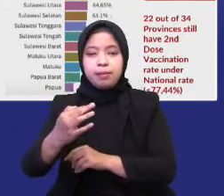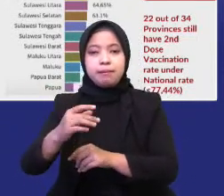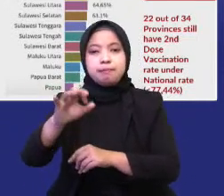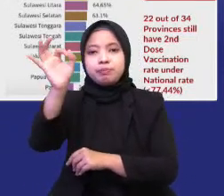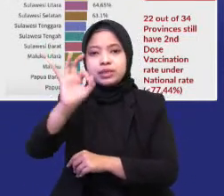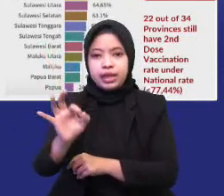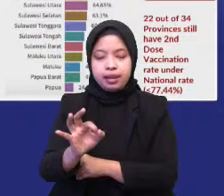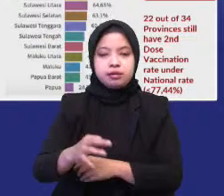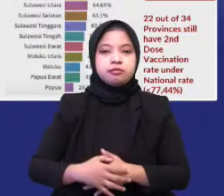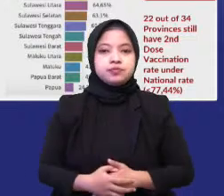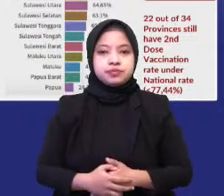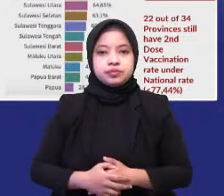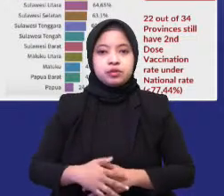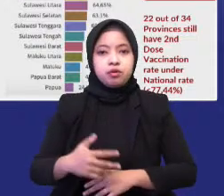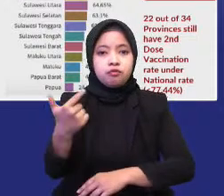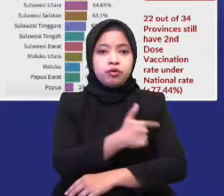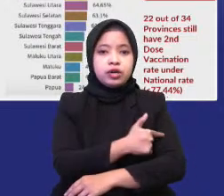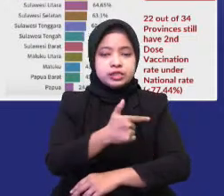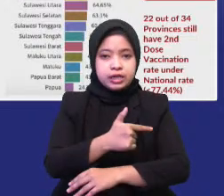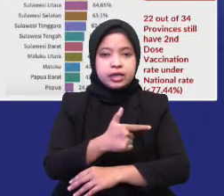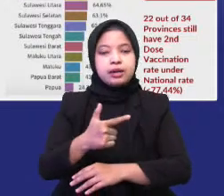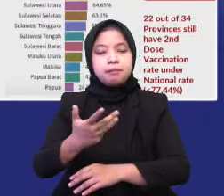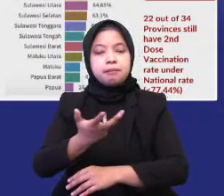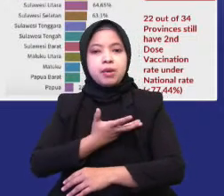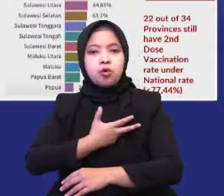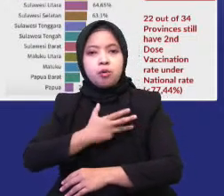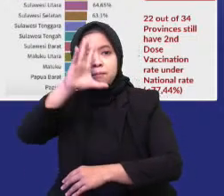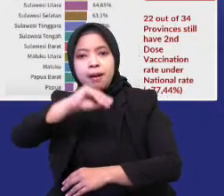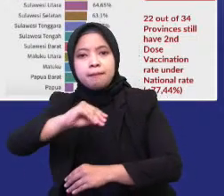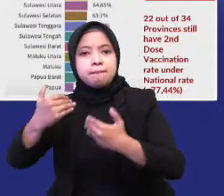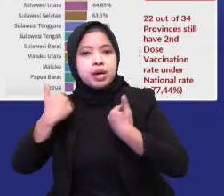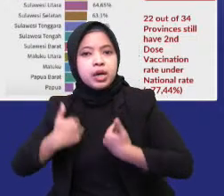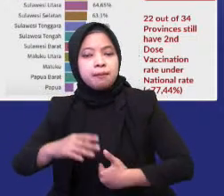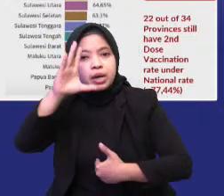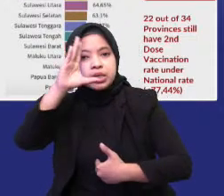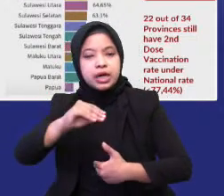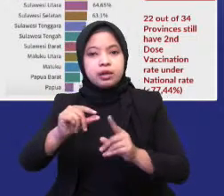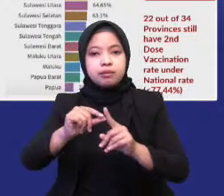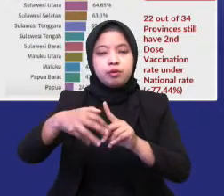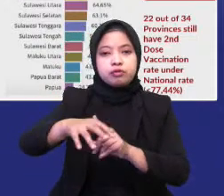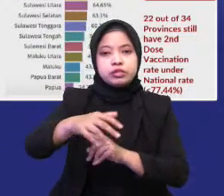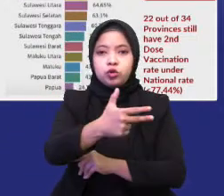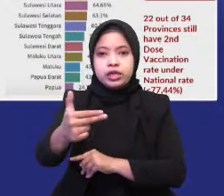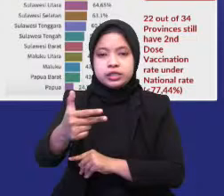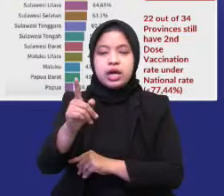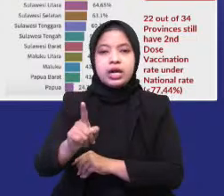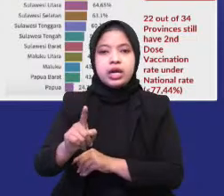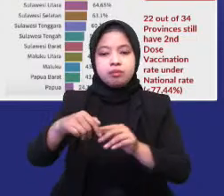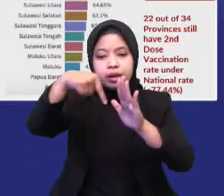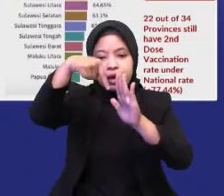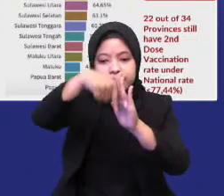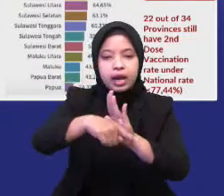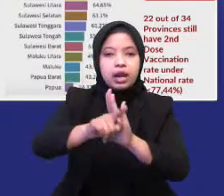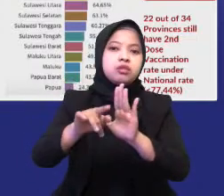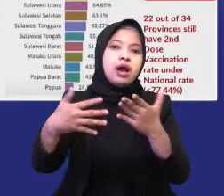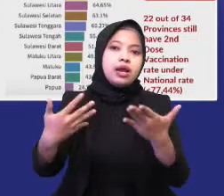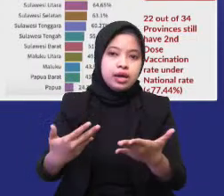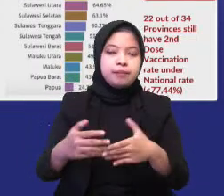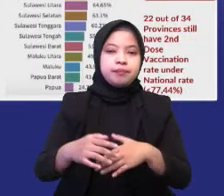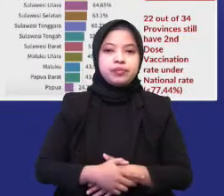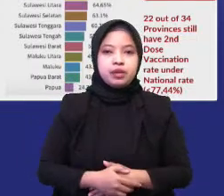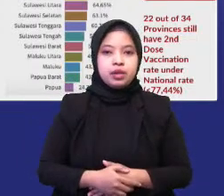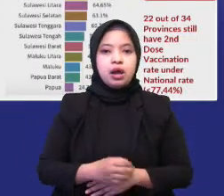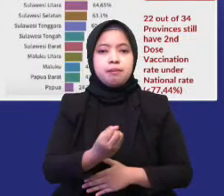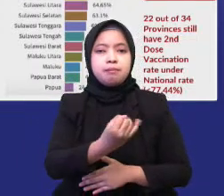13.27%. And this vaccination achievement was contributed by all provinces in Indonesia, of which 12 out of